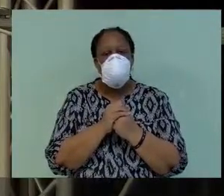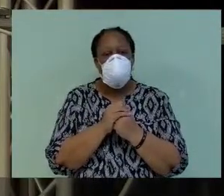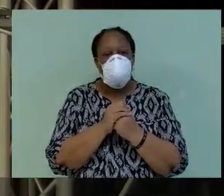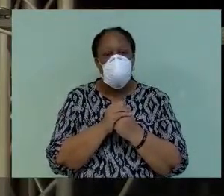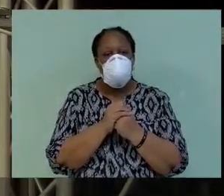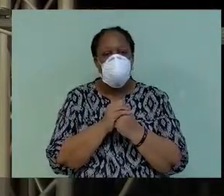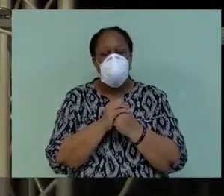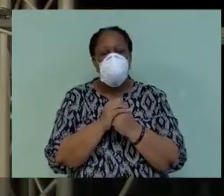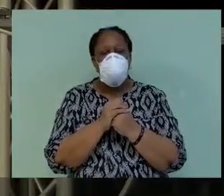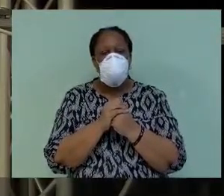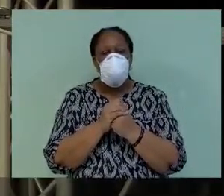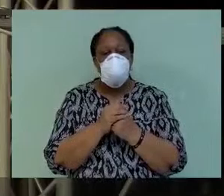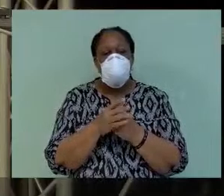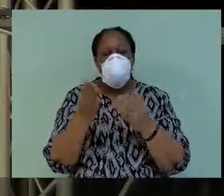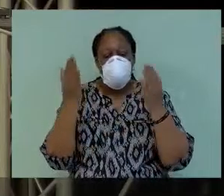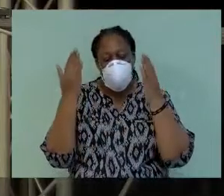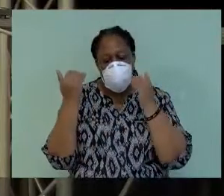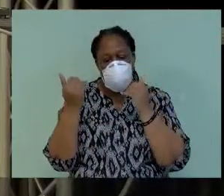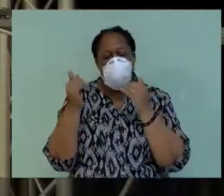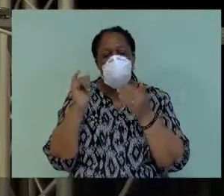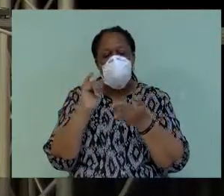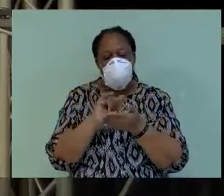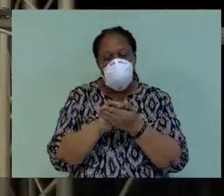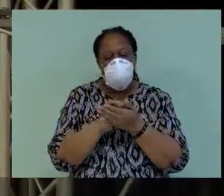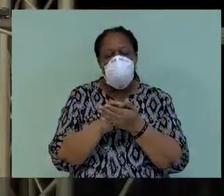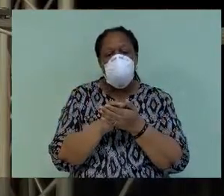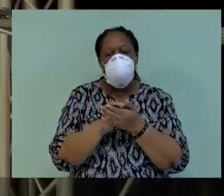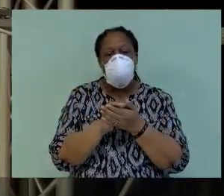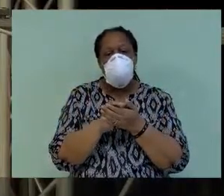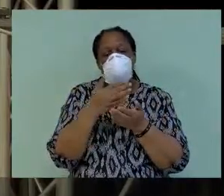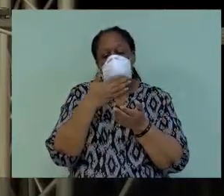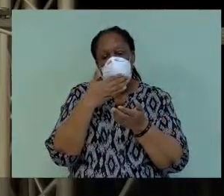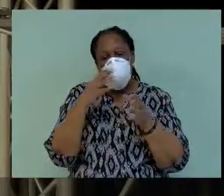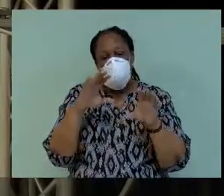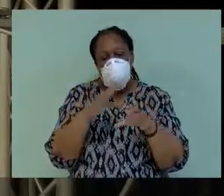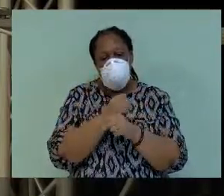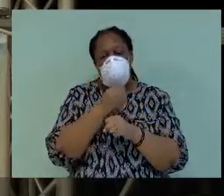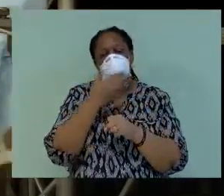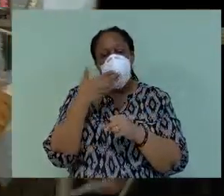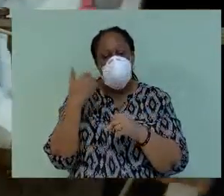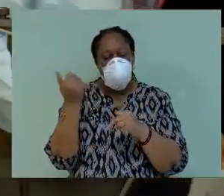our condolences, and we hope that you are recovering nicely from your loss.